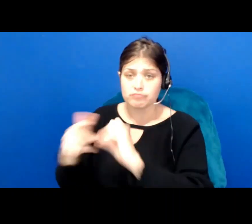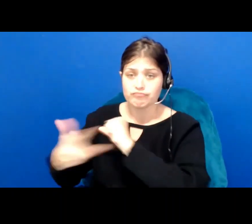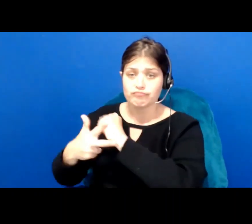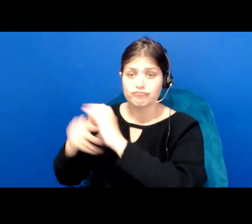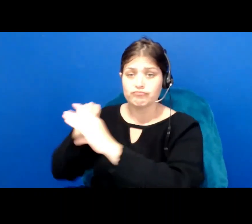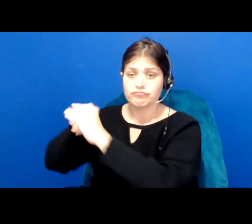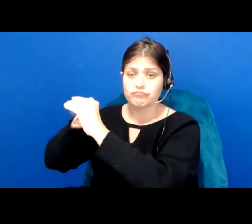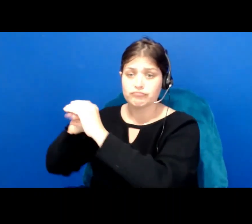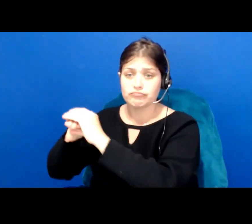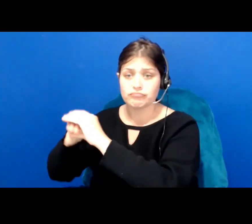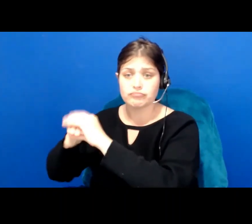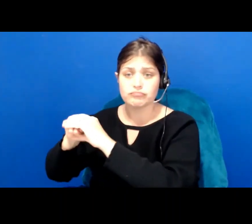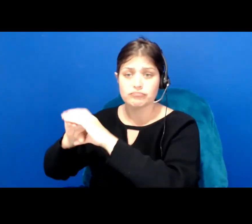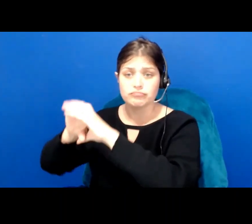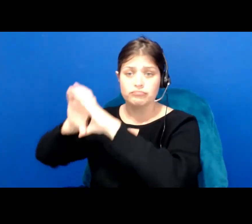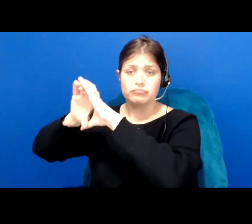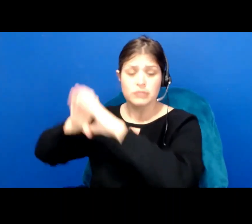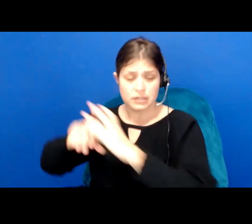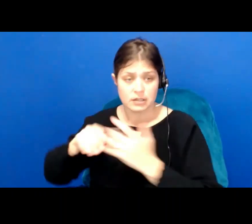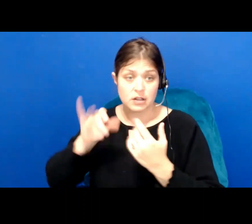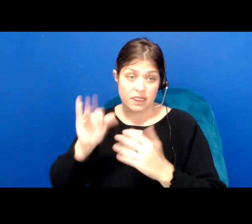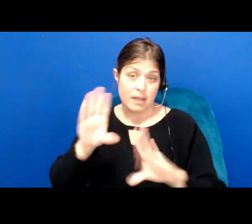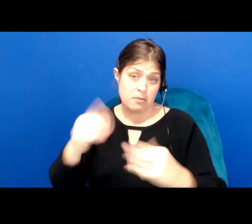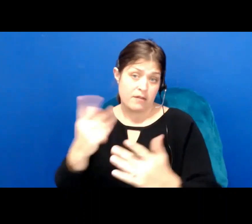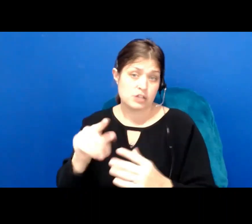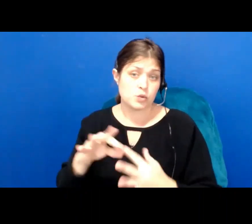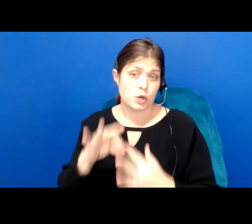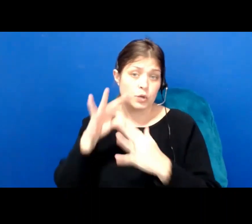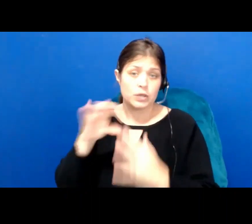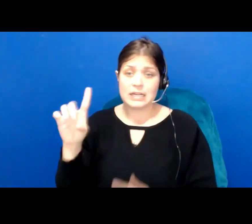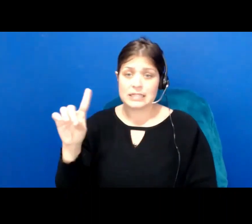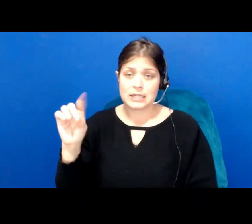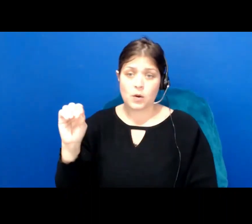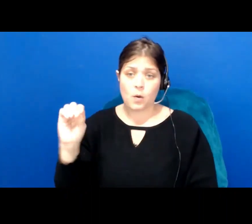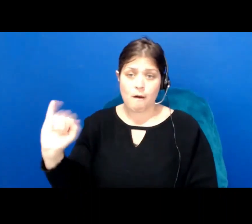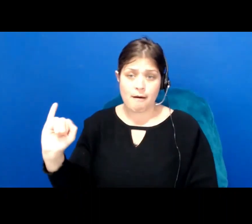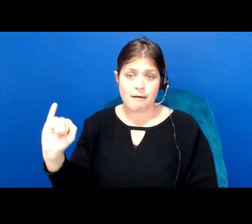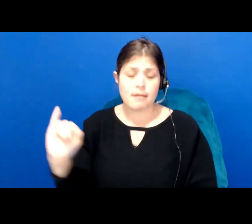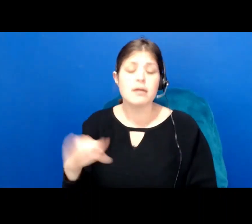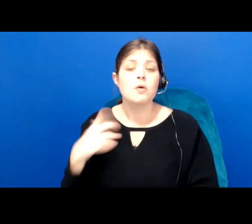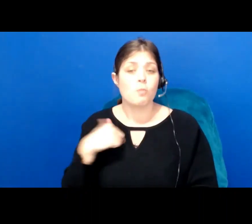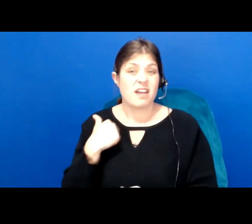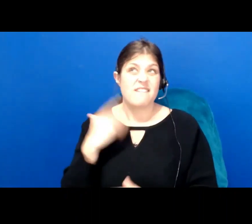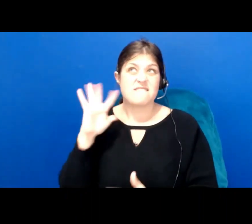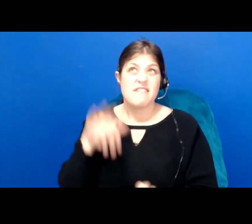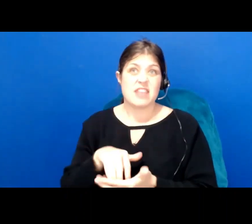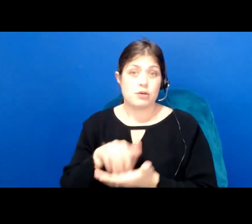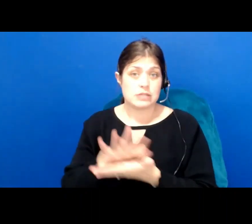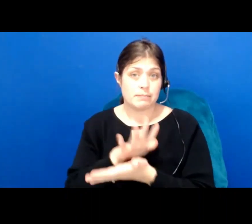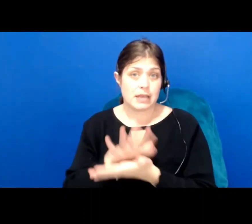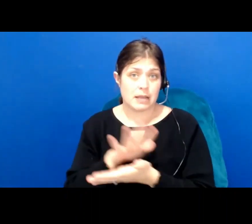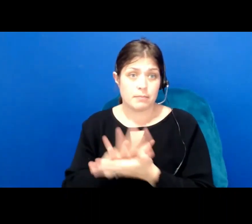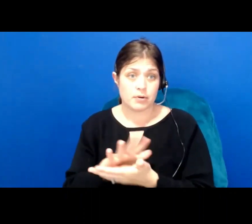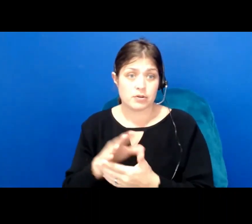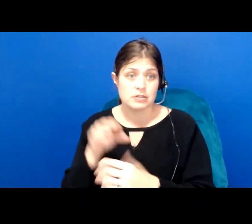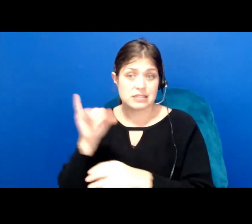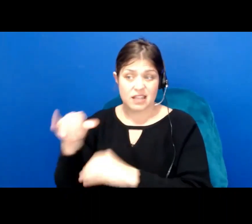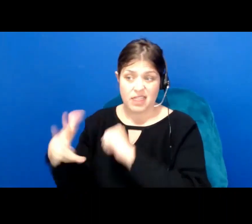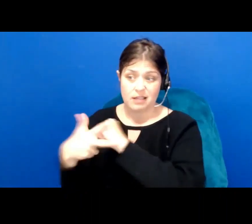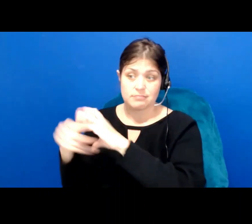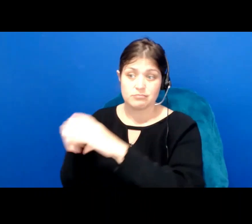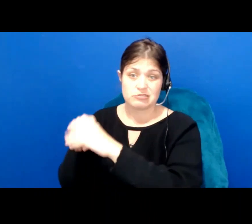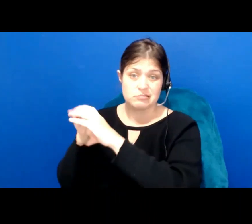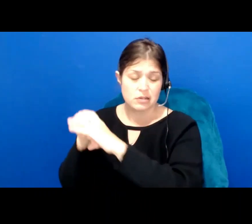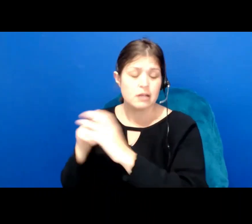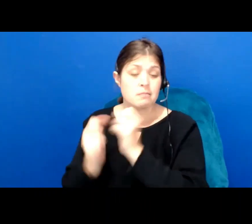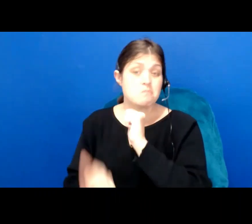also gives you a unique DOI. We had 5,000 papers in the repository. The vast